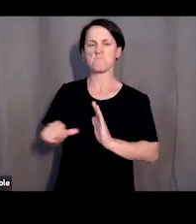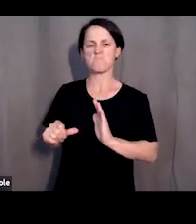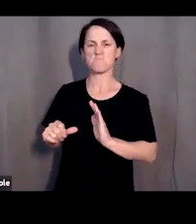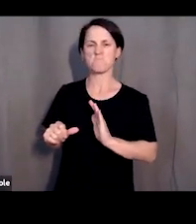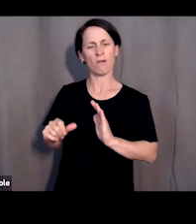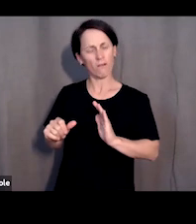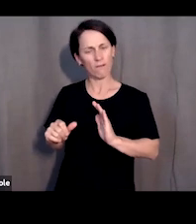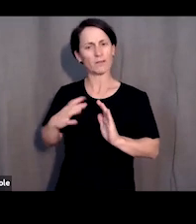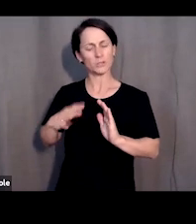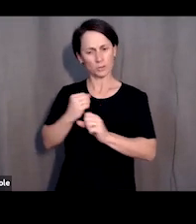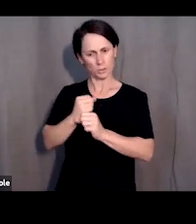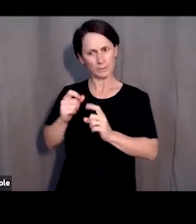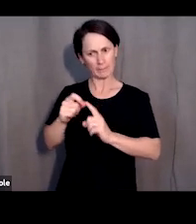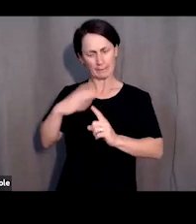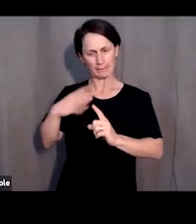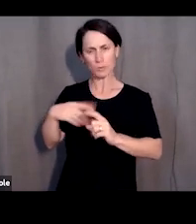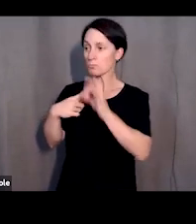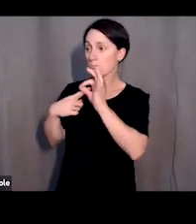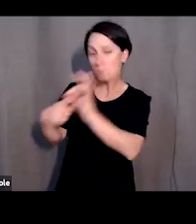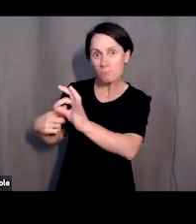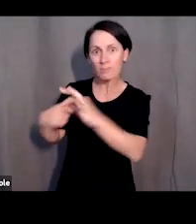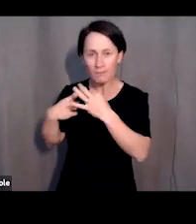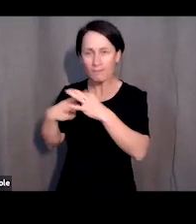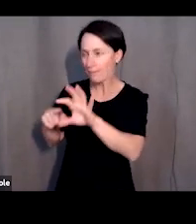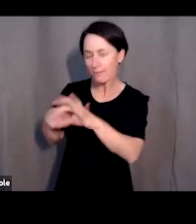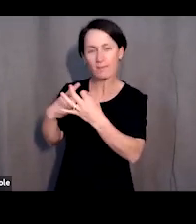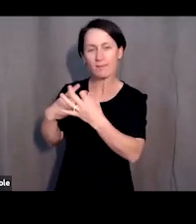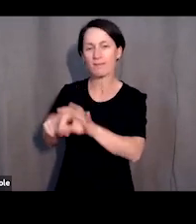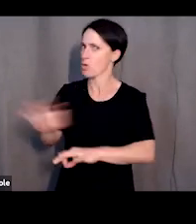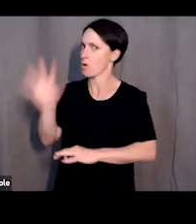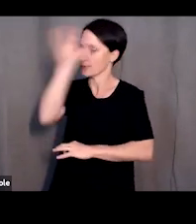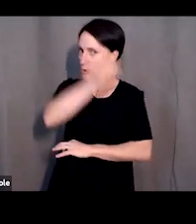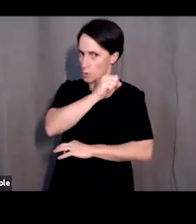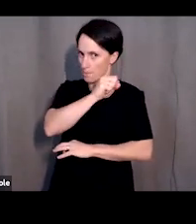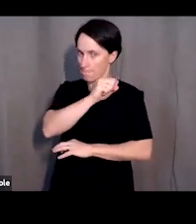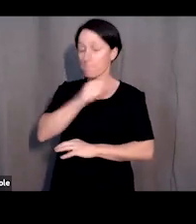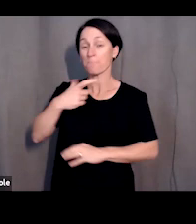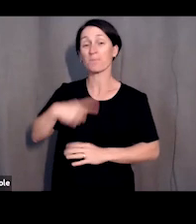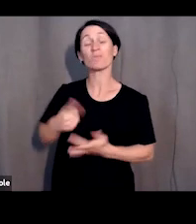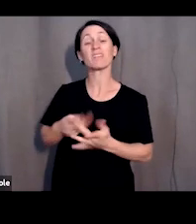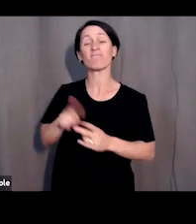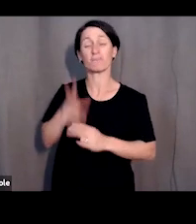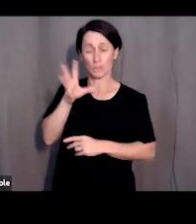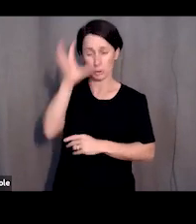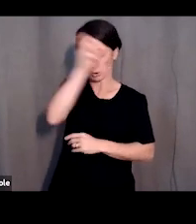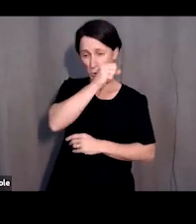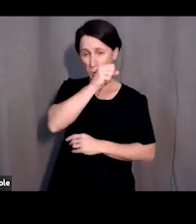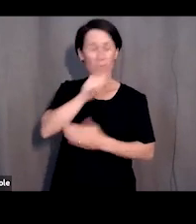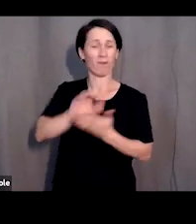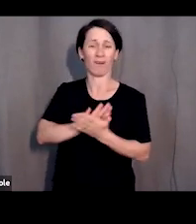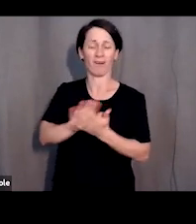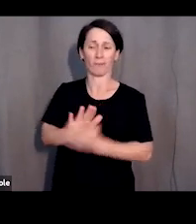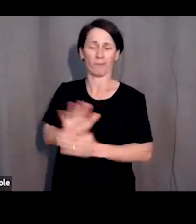questions or just made assumptions. And sometimes those assumptions, as I spoke about before, could result in overshadowing.